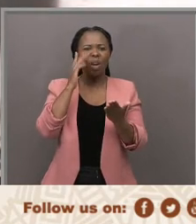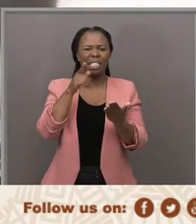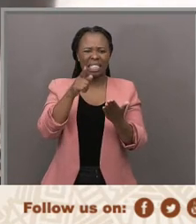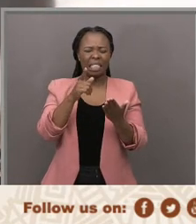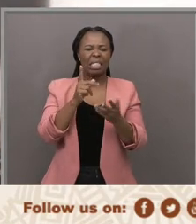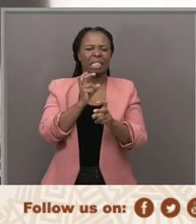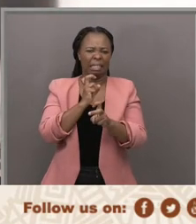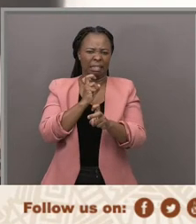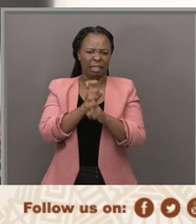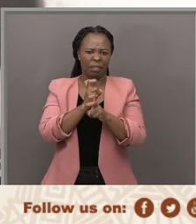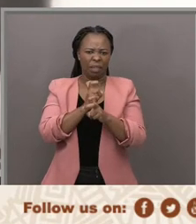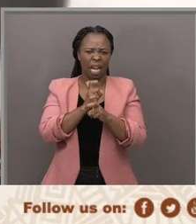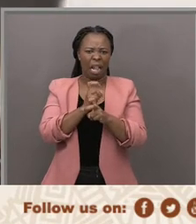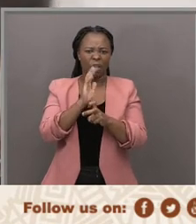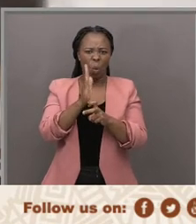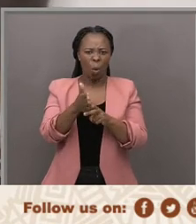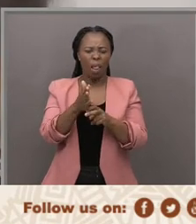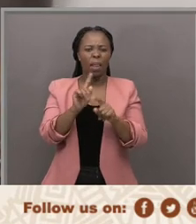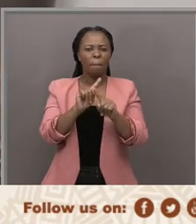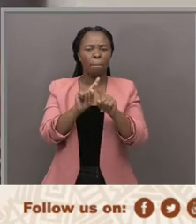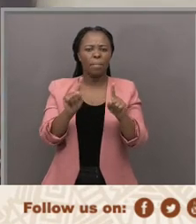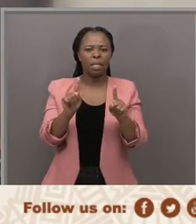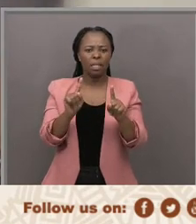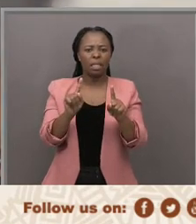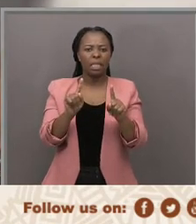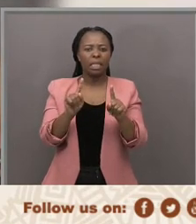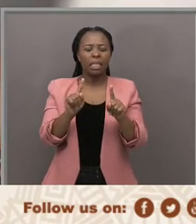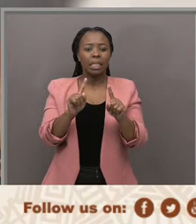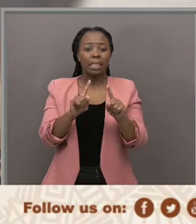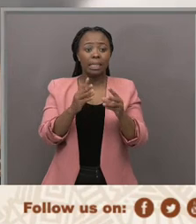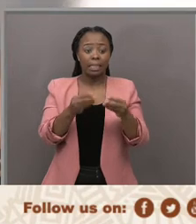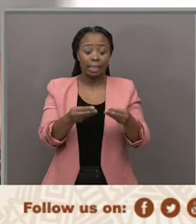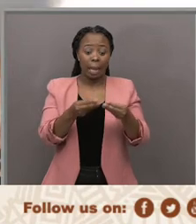difficult, but an e-submission